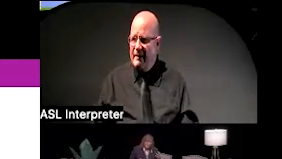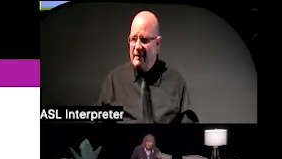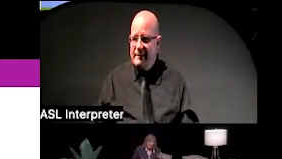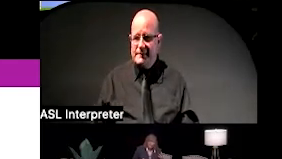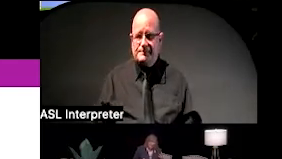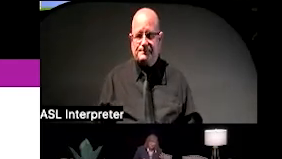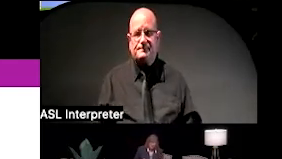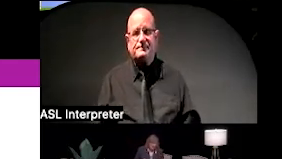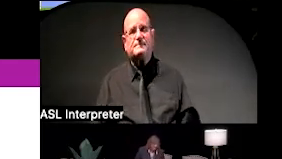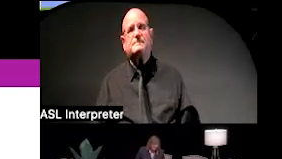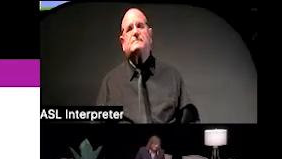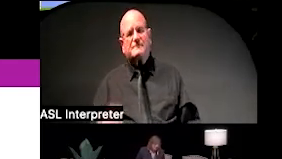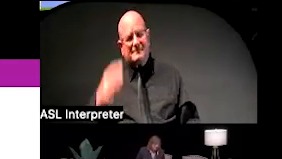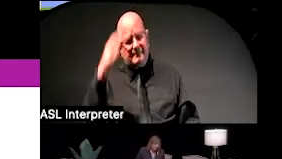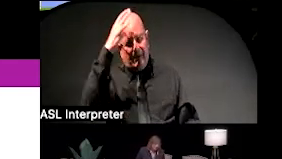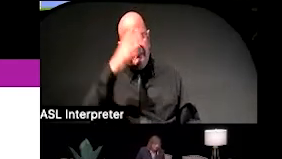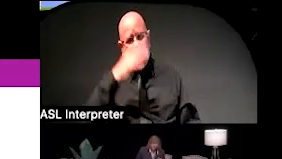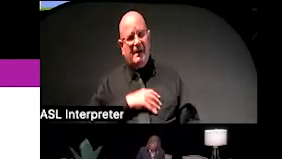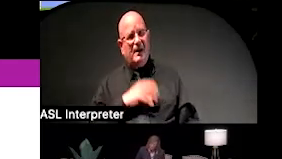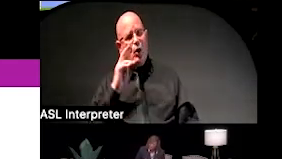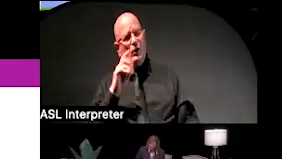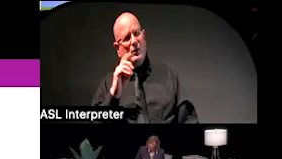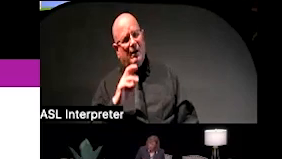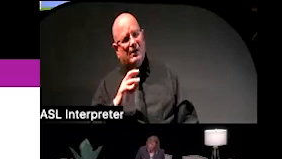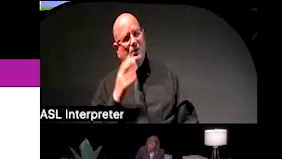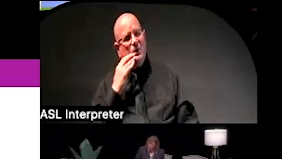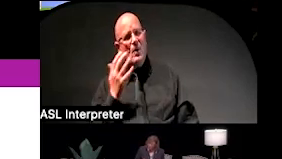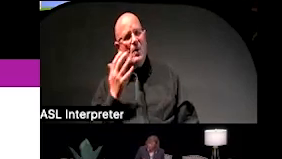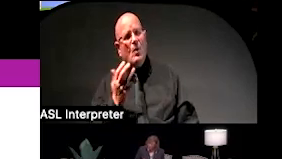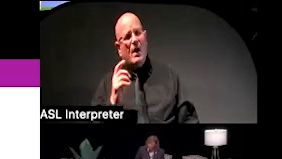And the man looked at him and he said, "You know what,